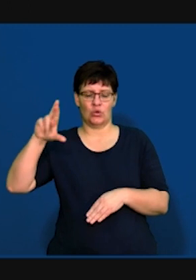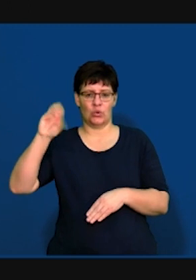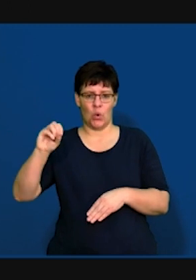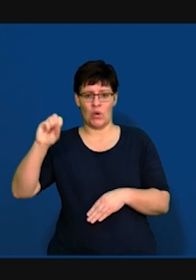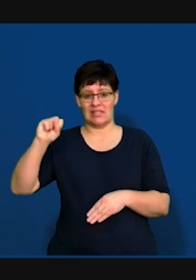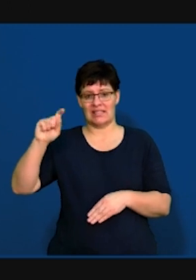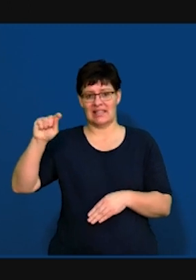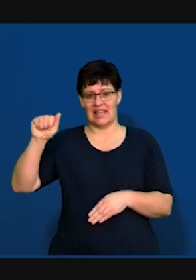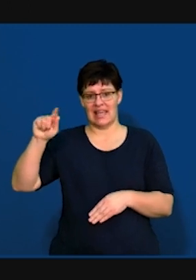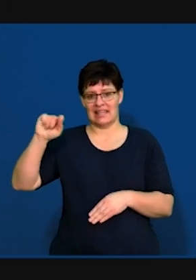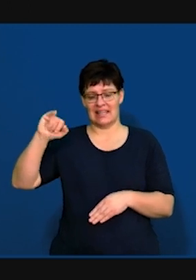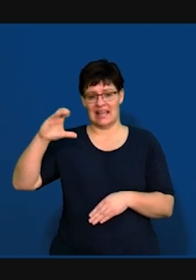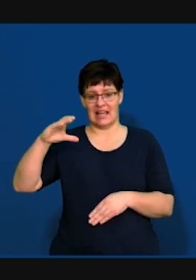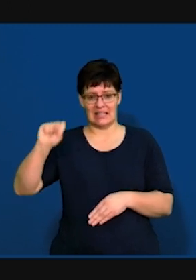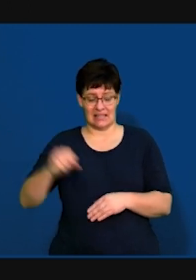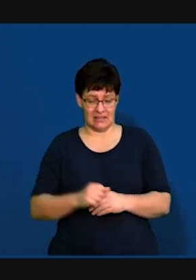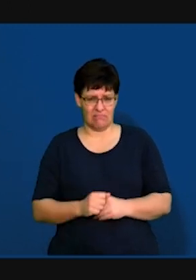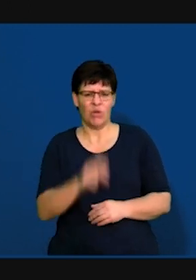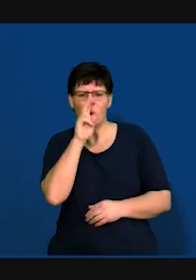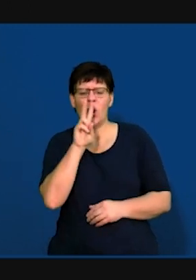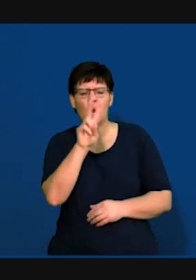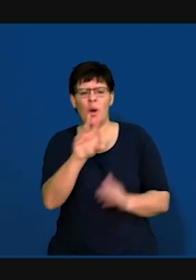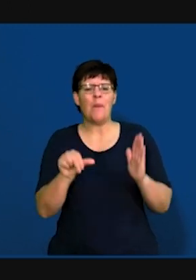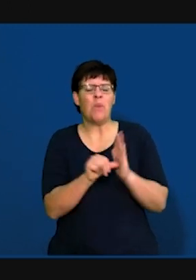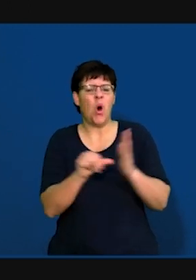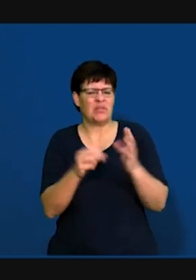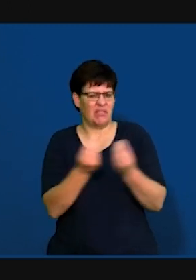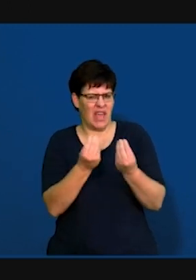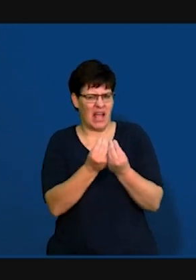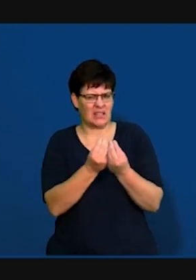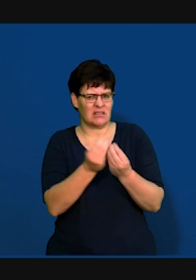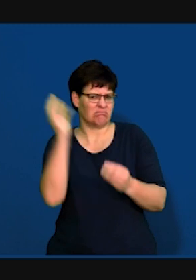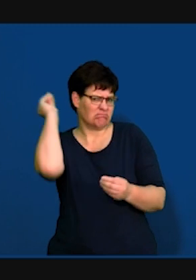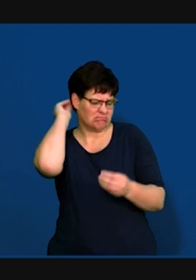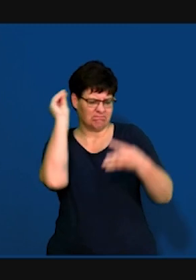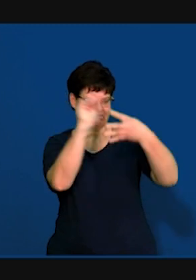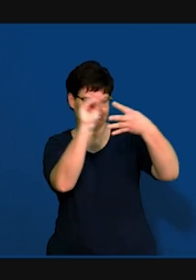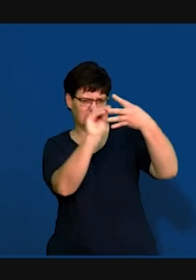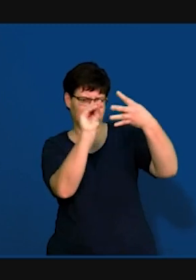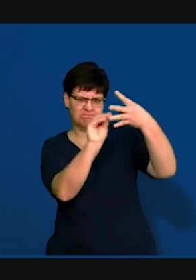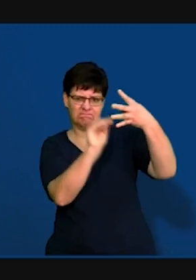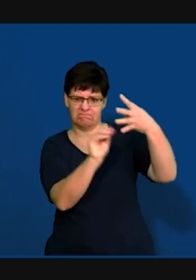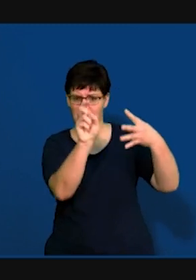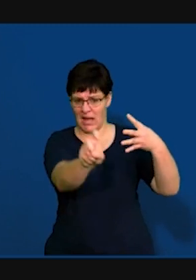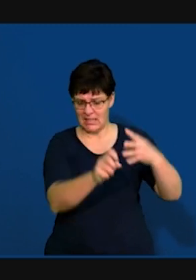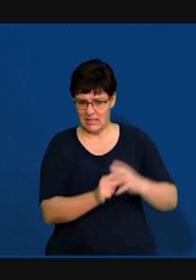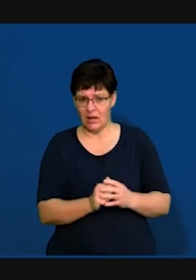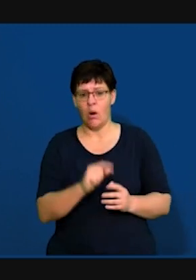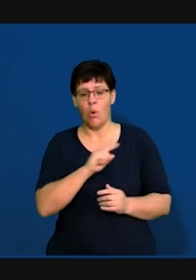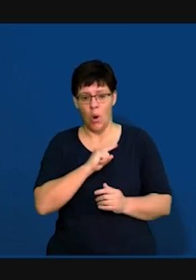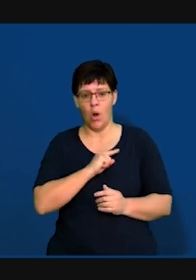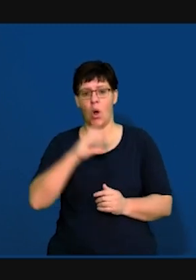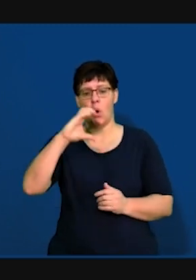at some of the key things that we need to consider as far as, because this has to do with the Coulomb's law.